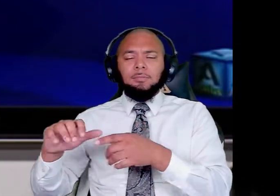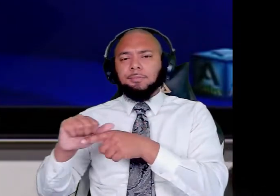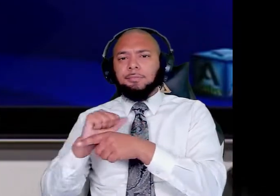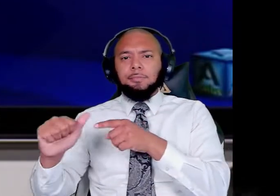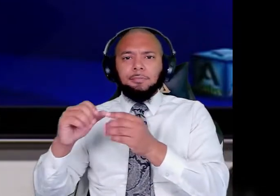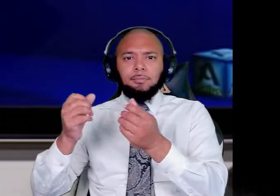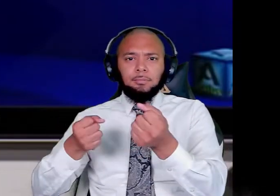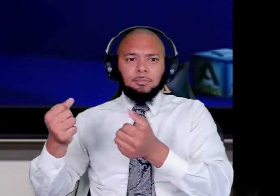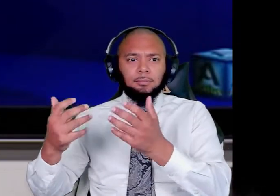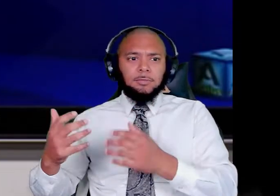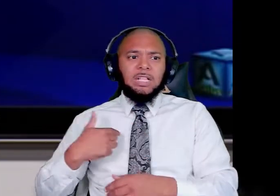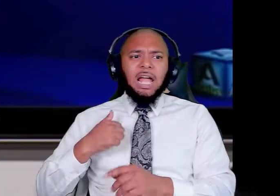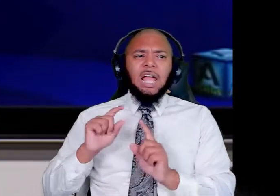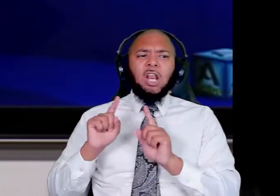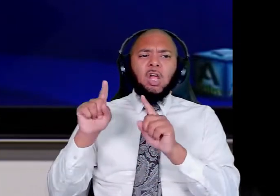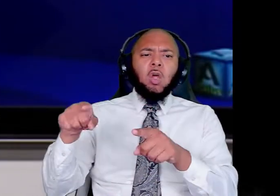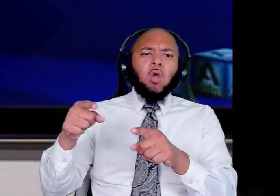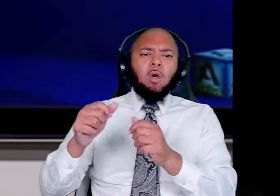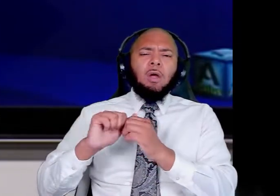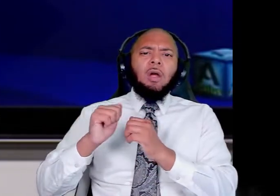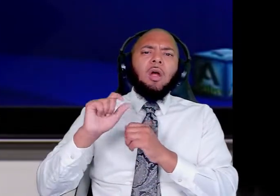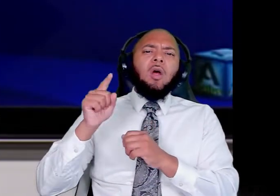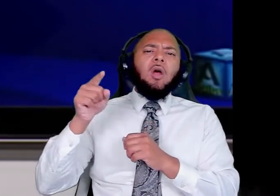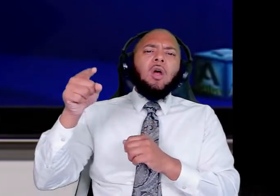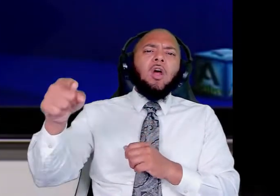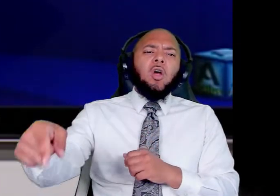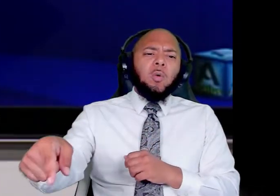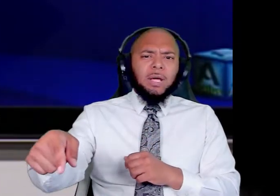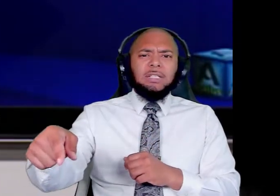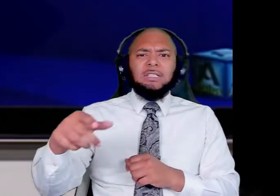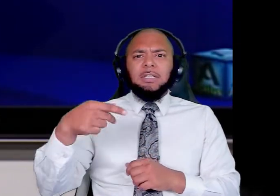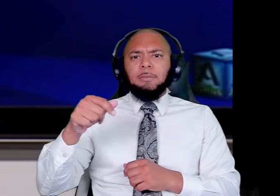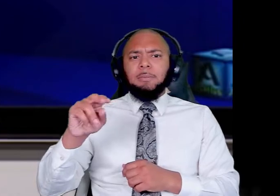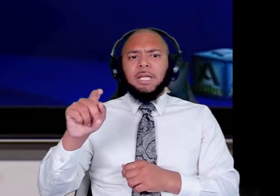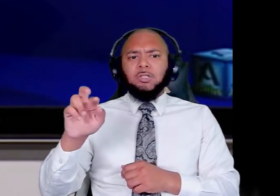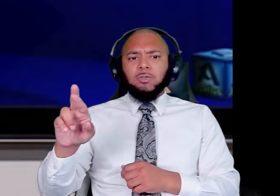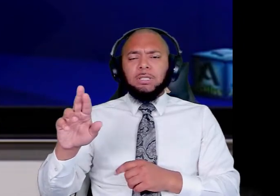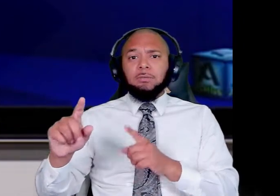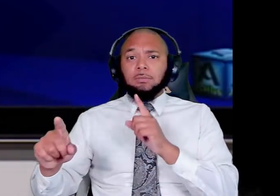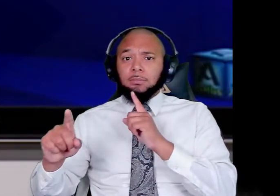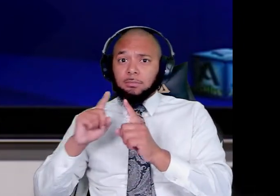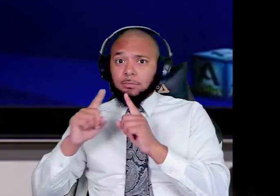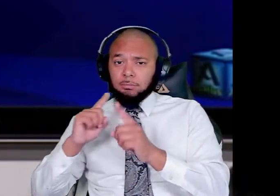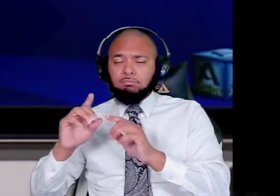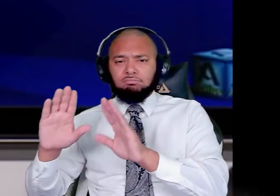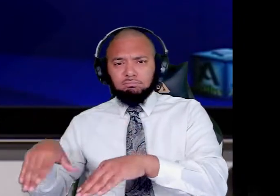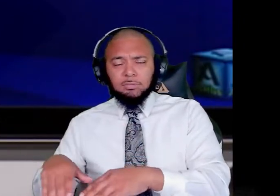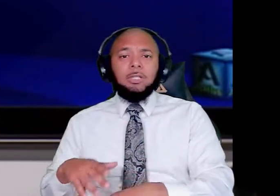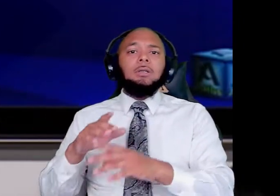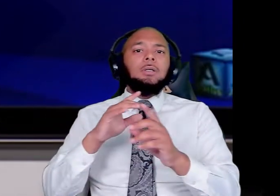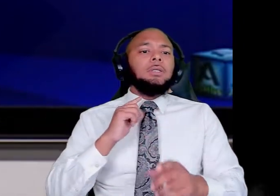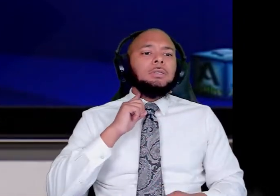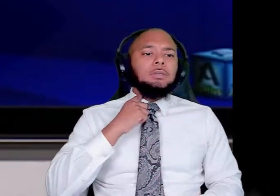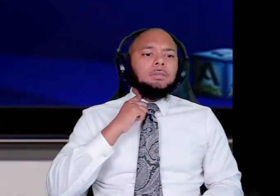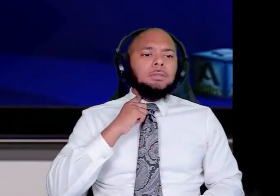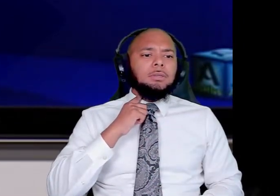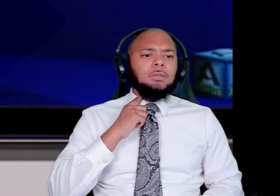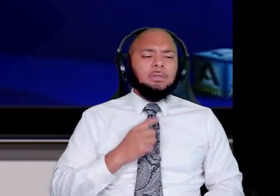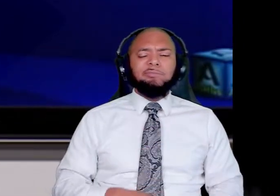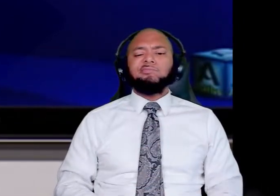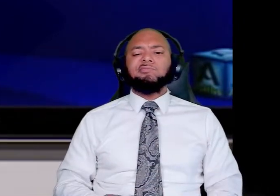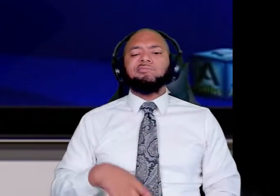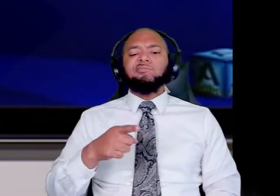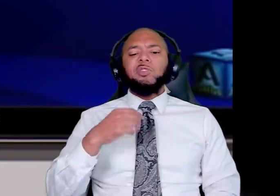way to the pantry. Just normal conversation, right? Dialect. Darned likely story. Fill